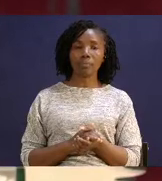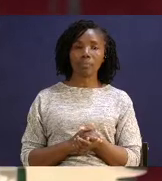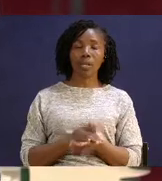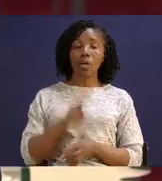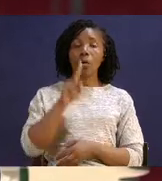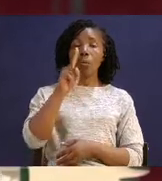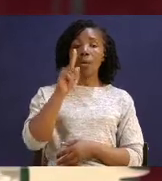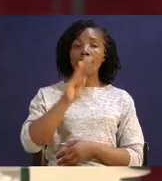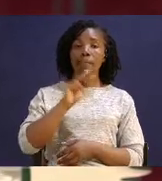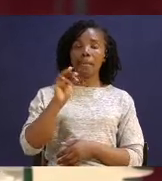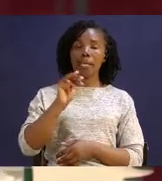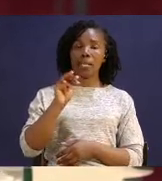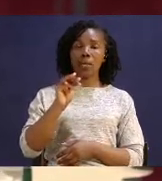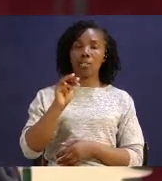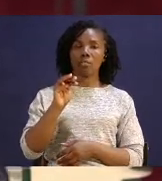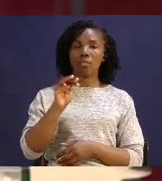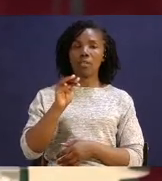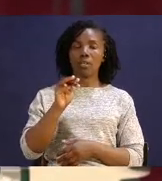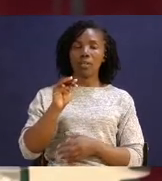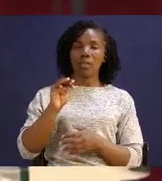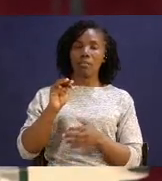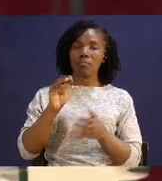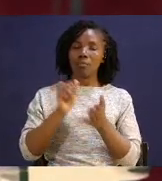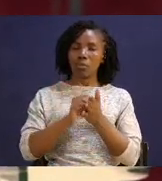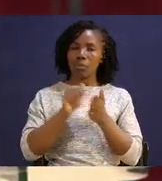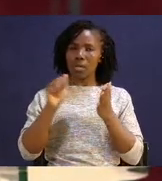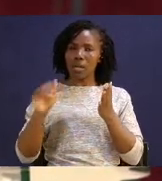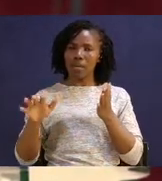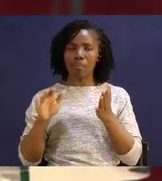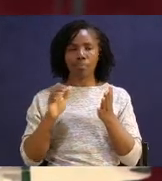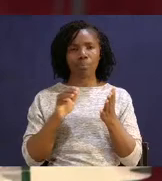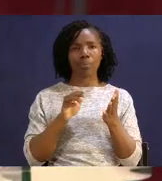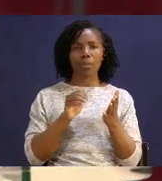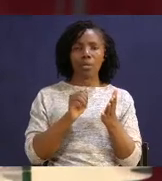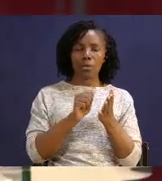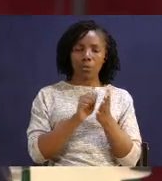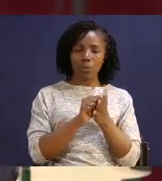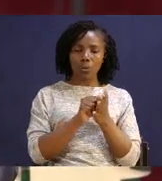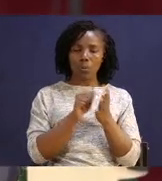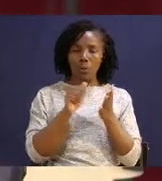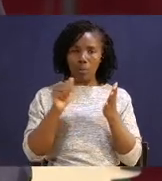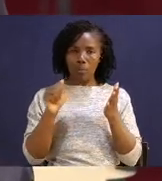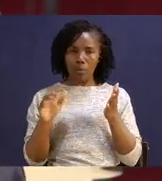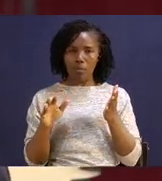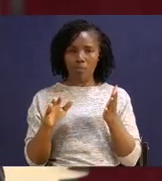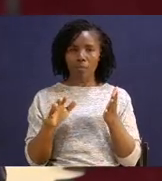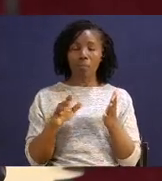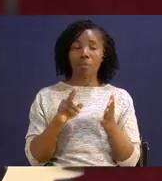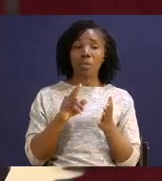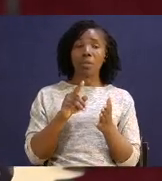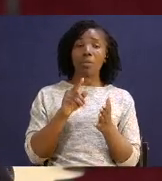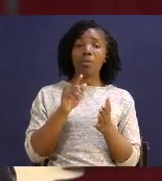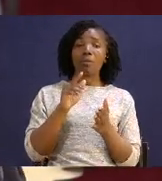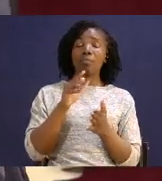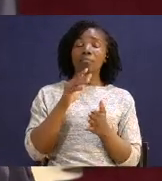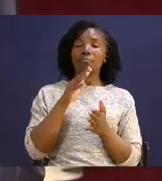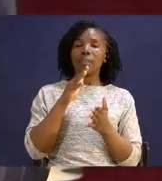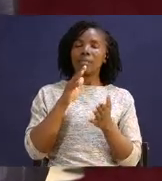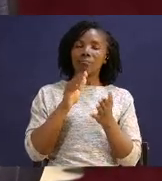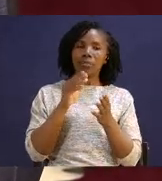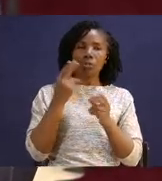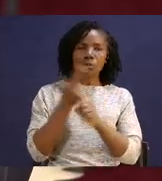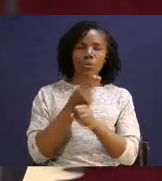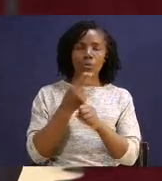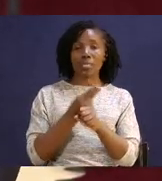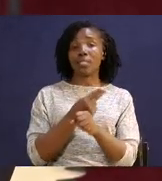1,900,000. Get rid until you come back to your level of how much? 500. That's how